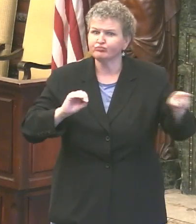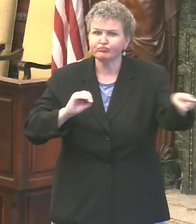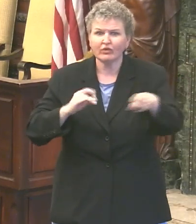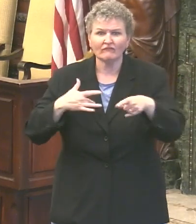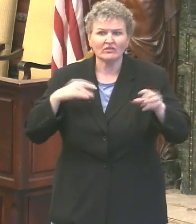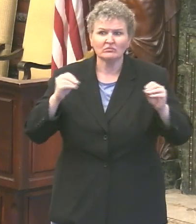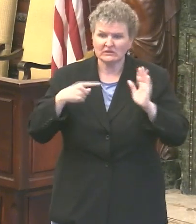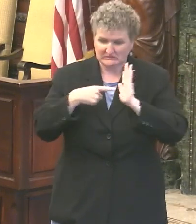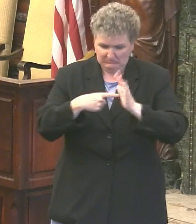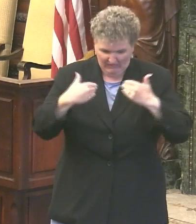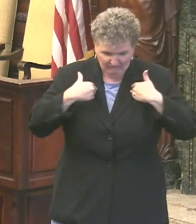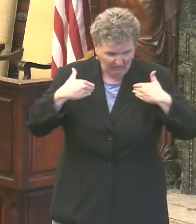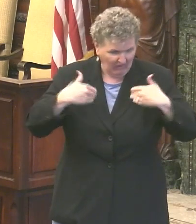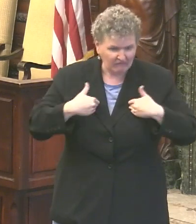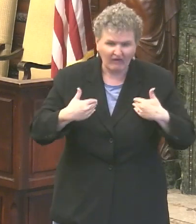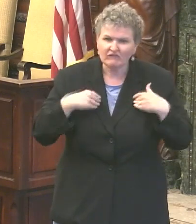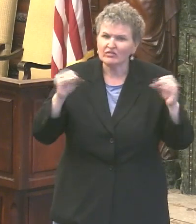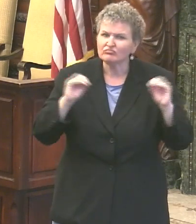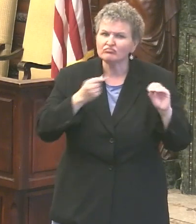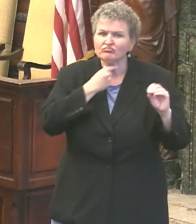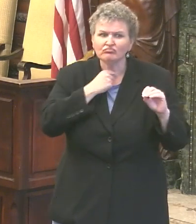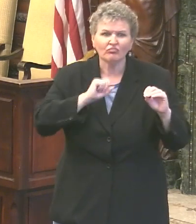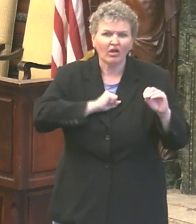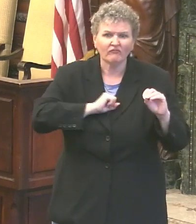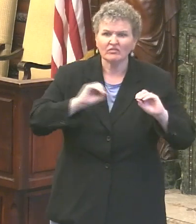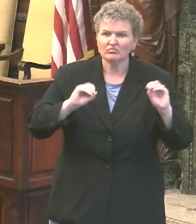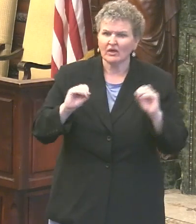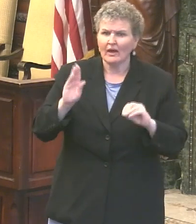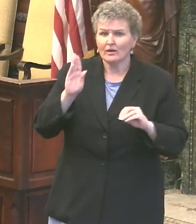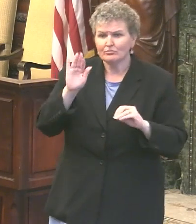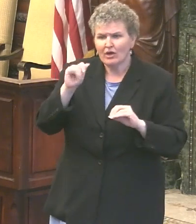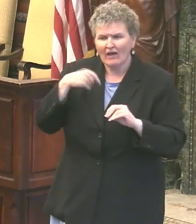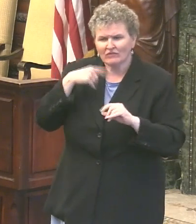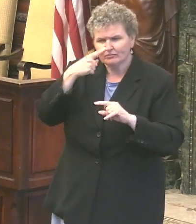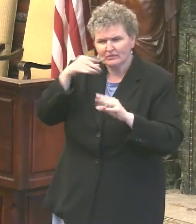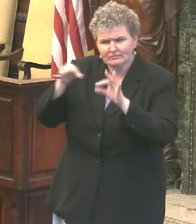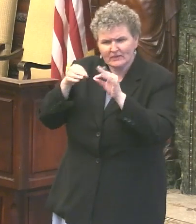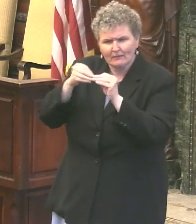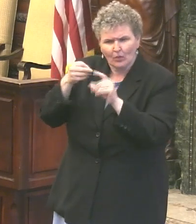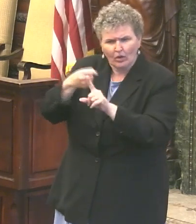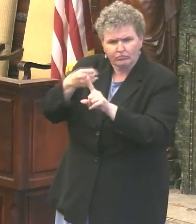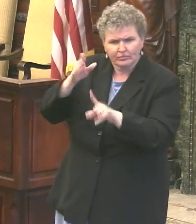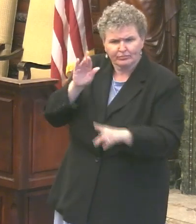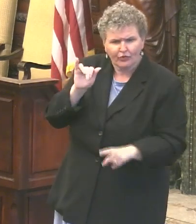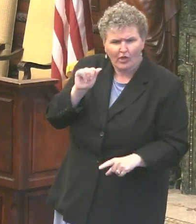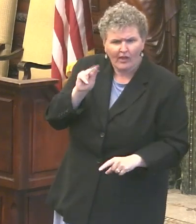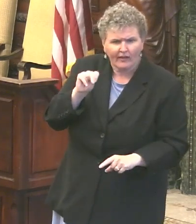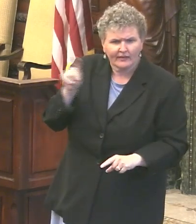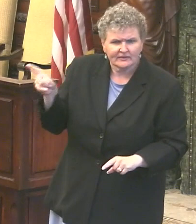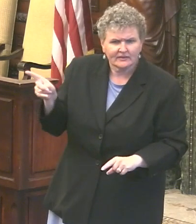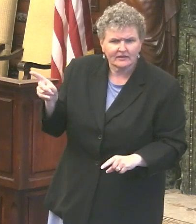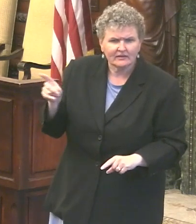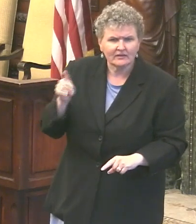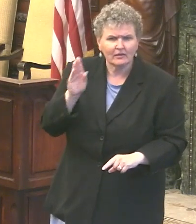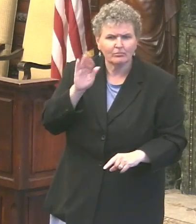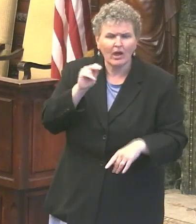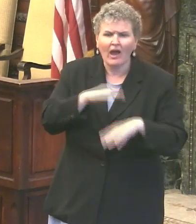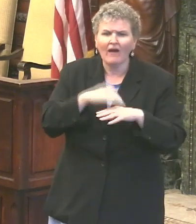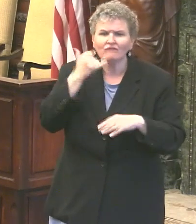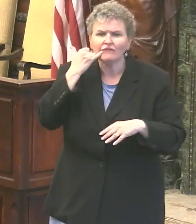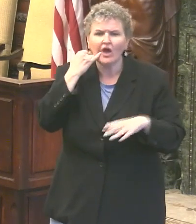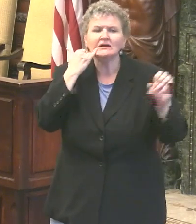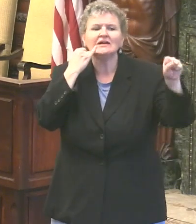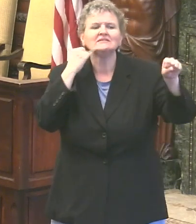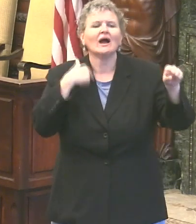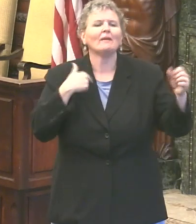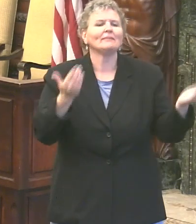Brian Abernathy, do you have any details? Brian on the line? Yeah, I'm here, Max. I